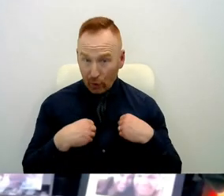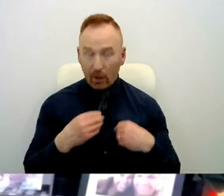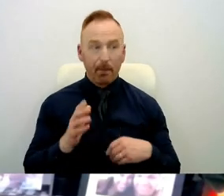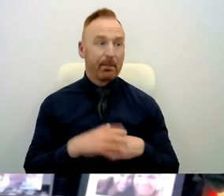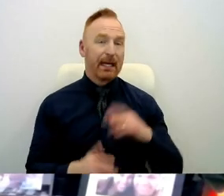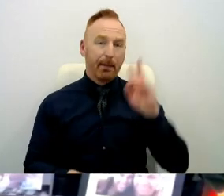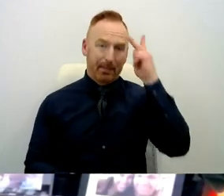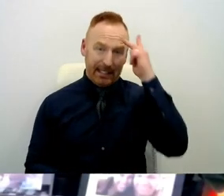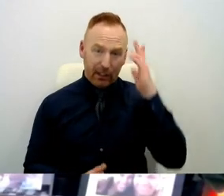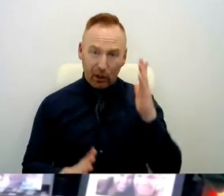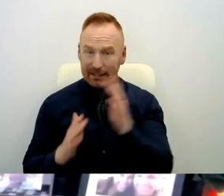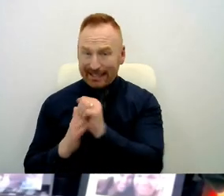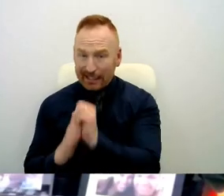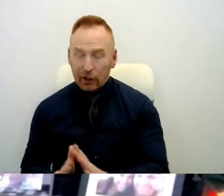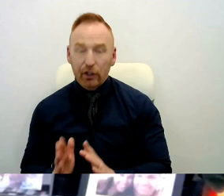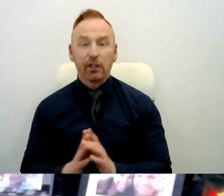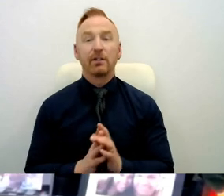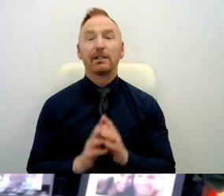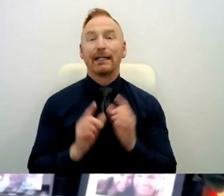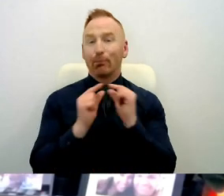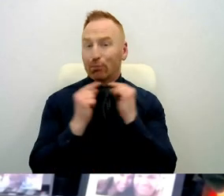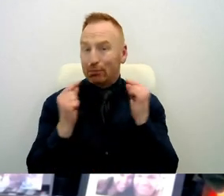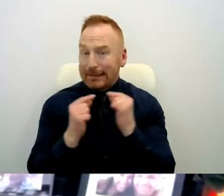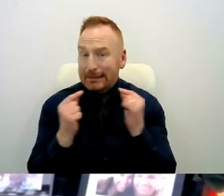among political leaders, clergy.